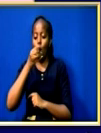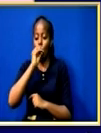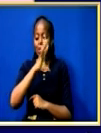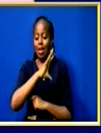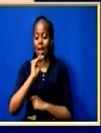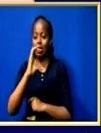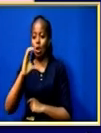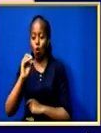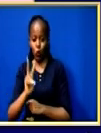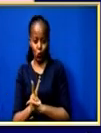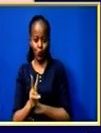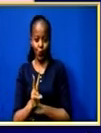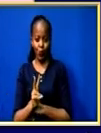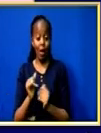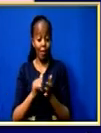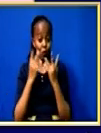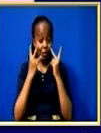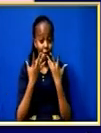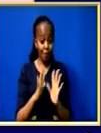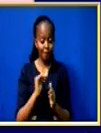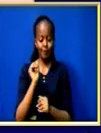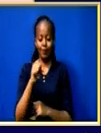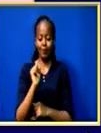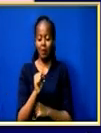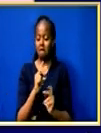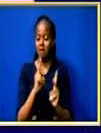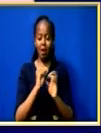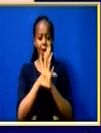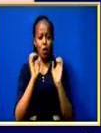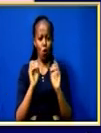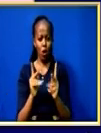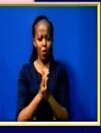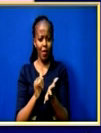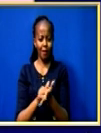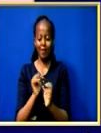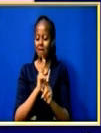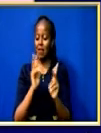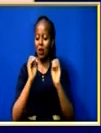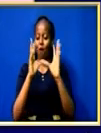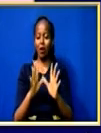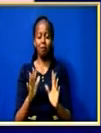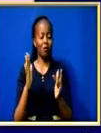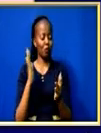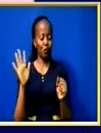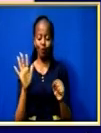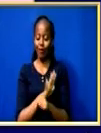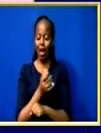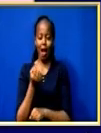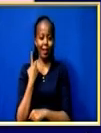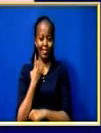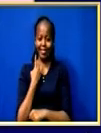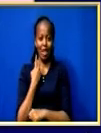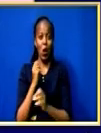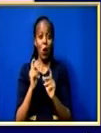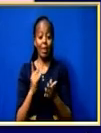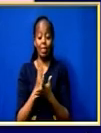and carbon carbon dioxide. dioxide. Siyo tumeona. Hiyo tumeona vizuri sana, Mwalimu. Are you okay with that? I am very okay with that. Totally understood.